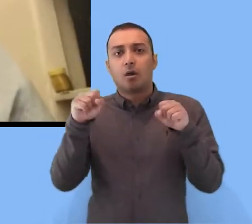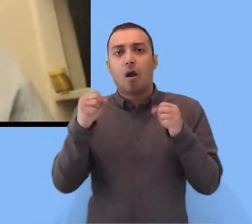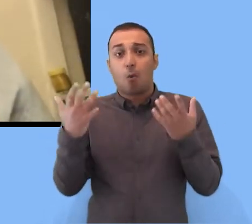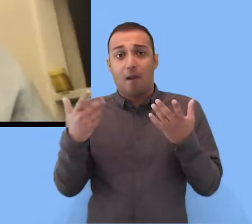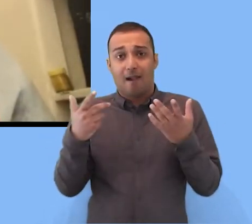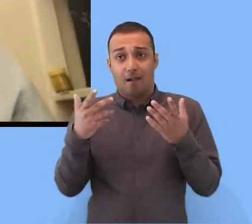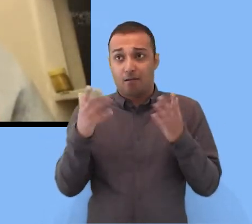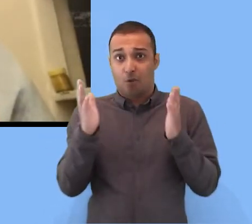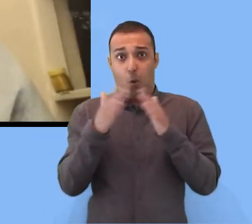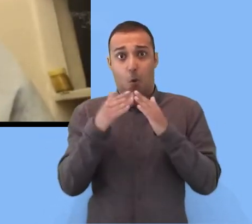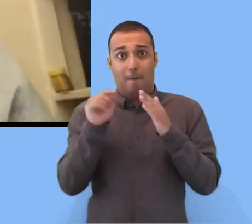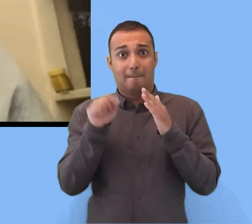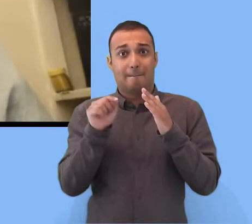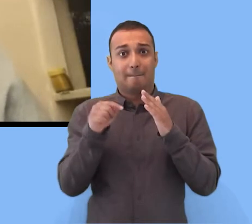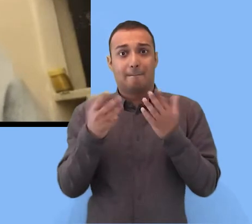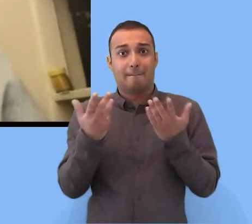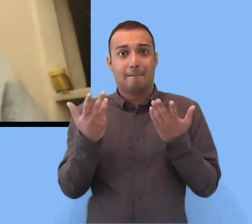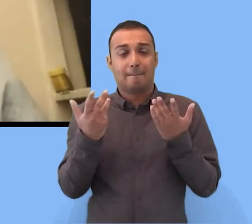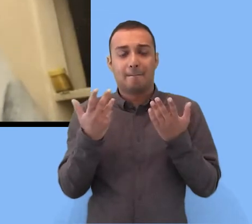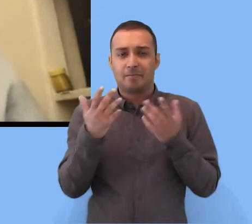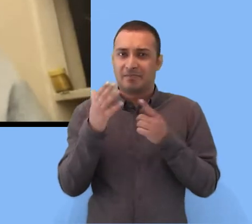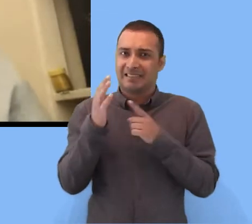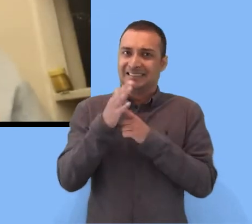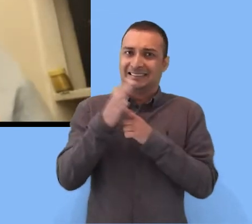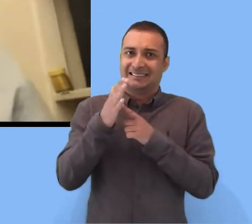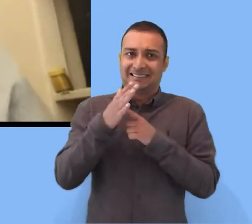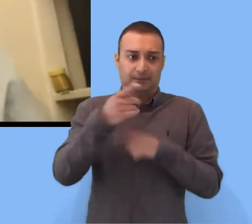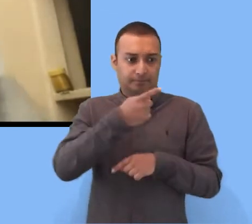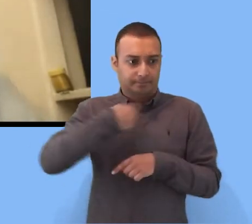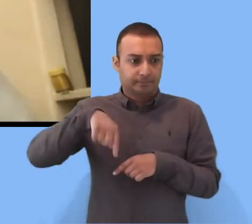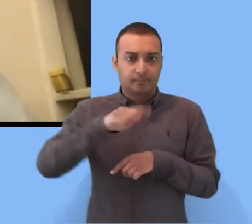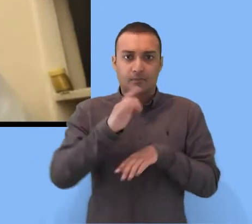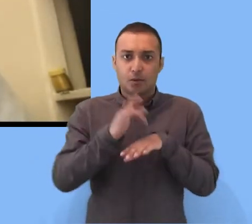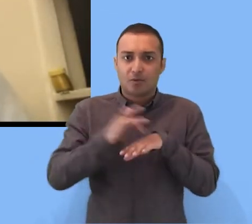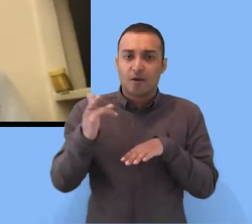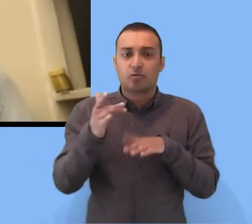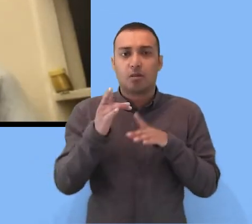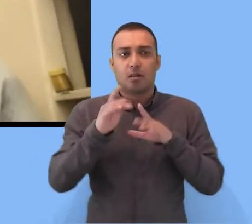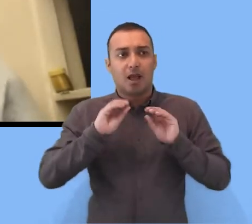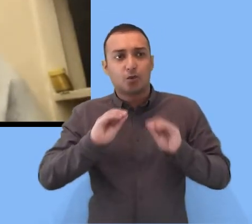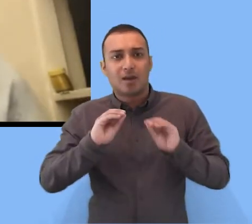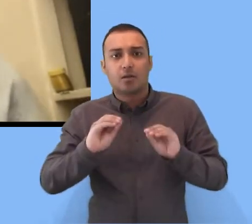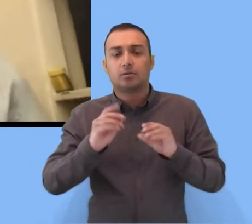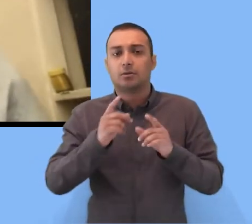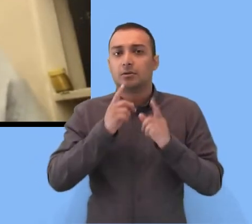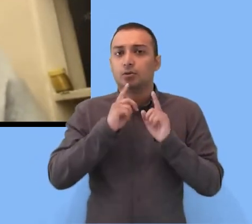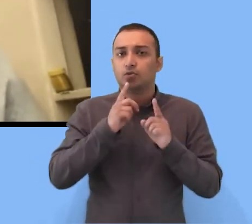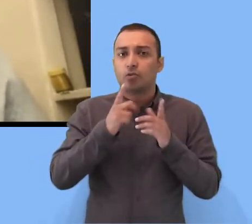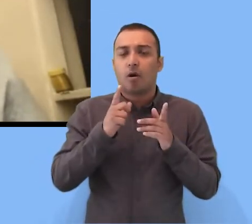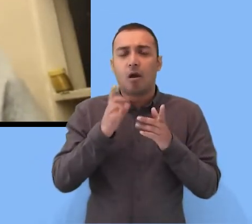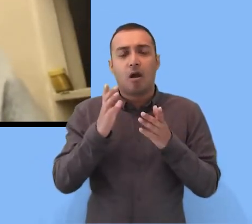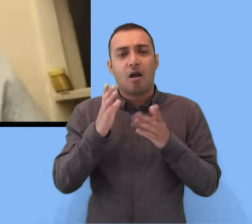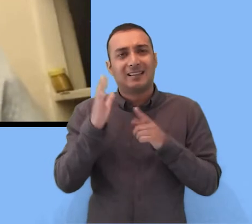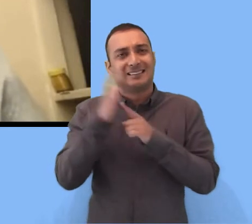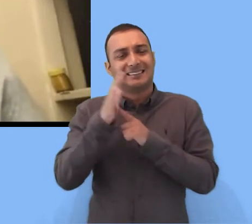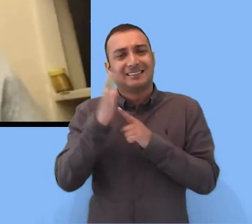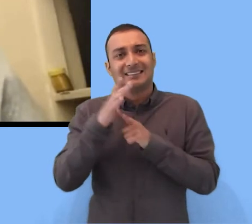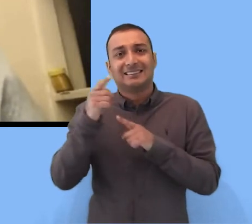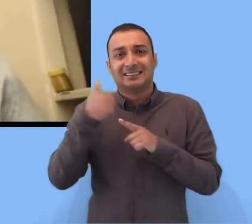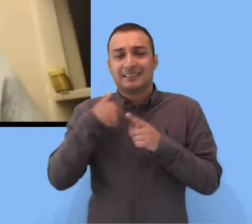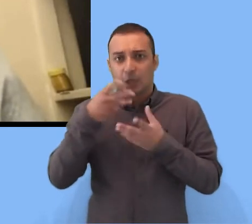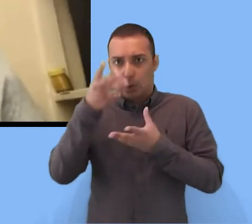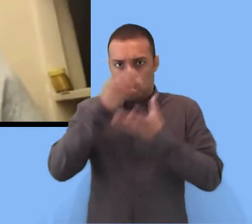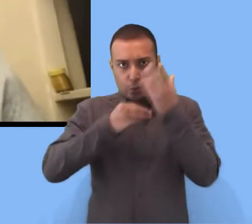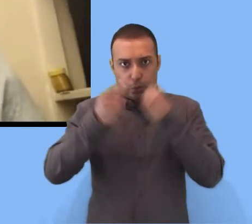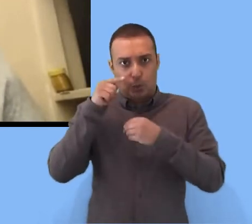it's important that us, the professionals, the educators, we keep the learning experience consistent,